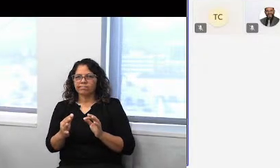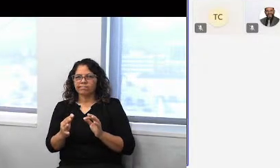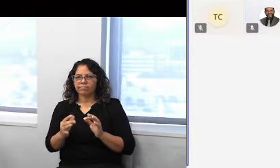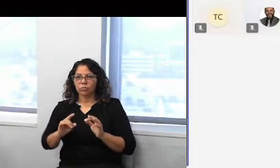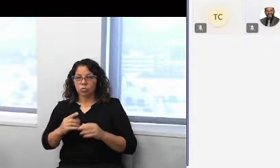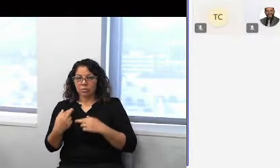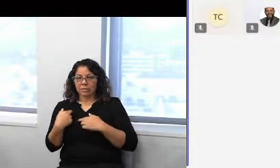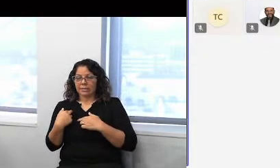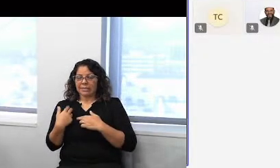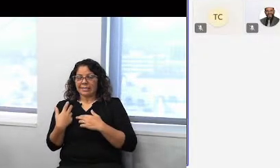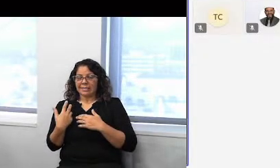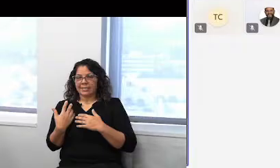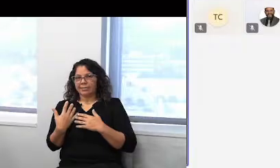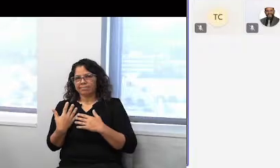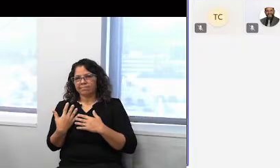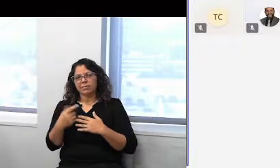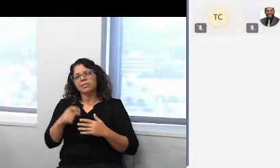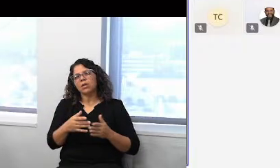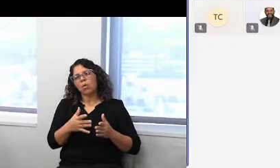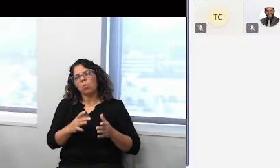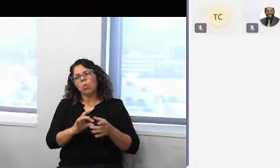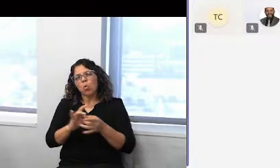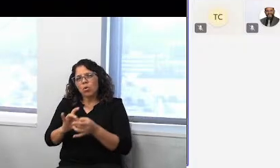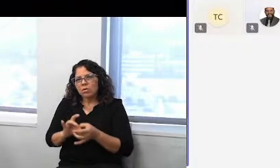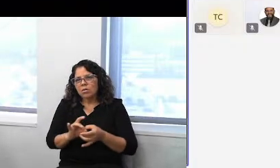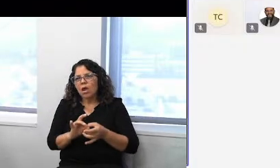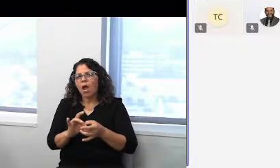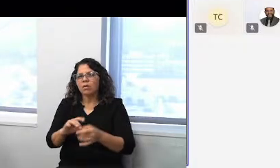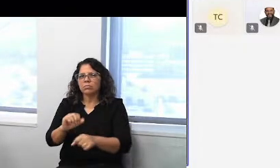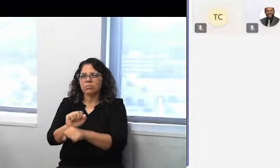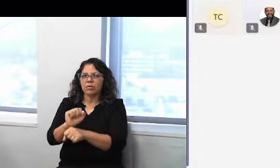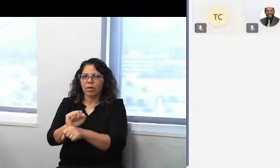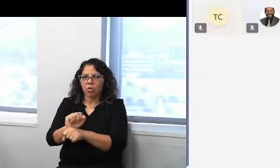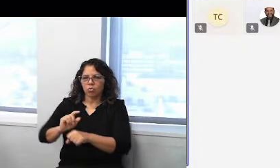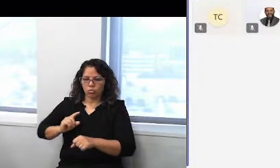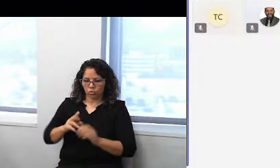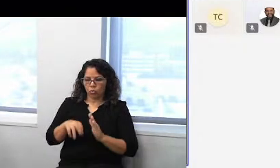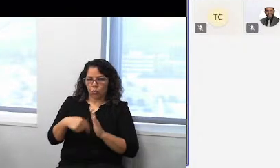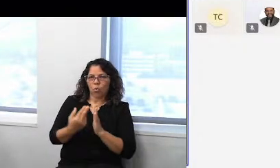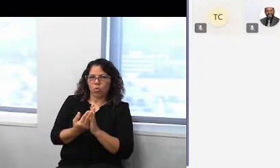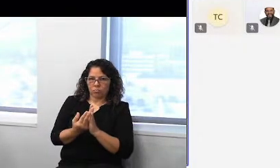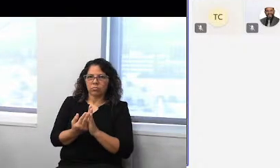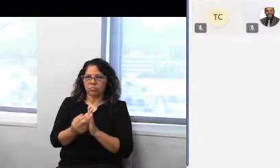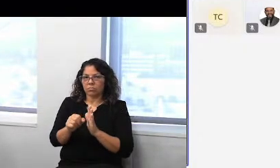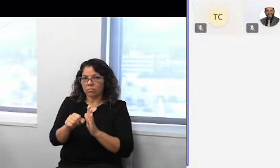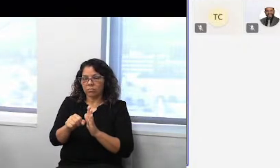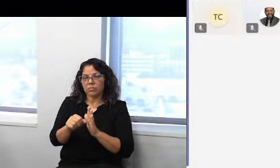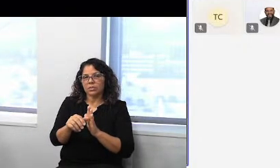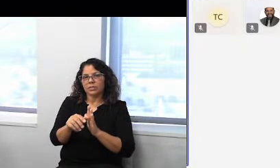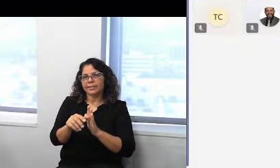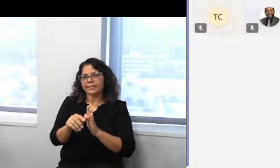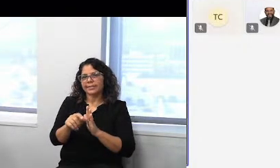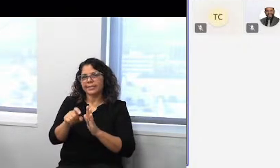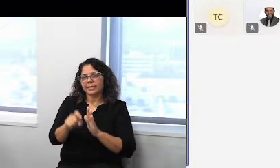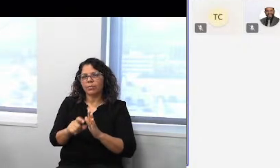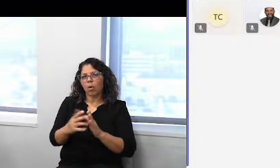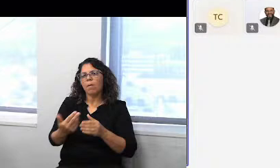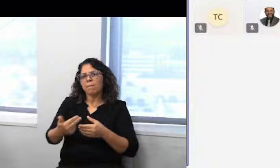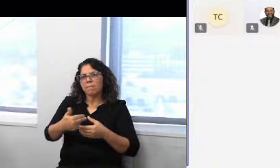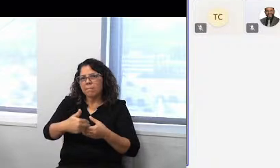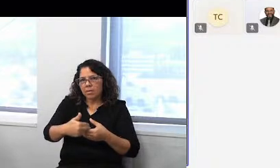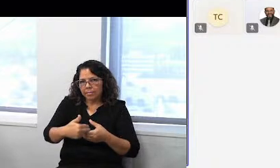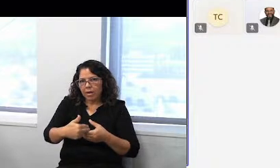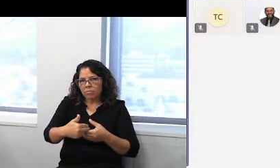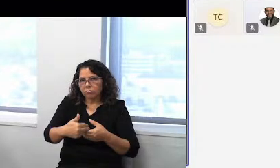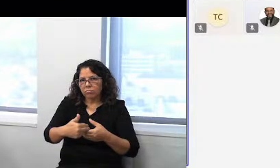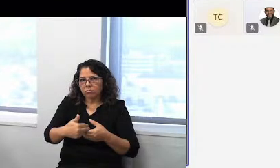all this work, and we have a role to play. I'm not disagreeing with it, but we don't play all the roles. So we need other entities to be able to do theirs